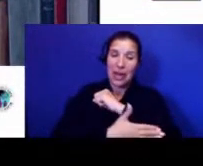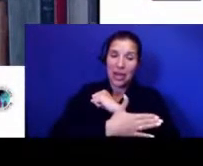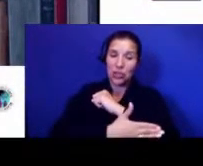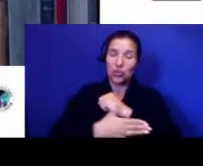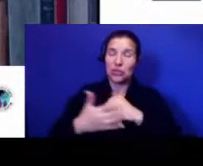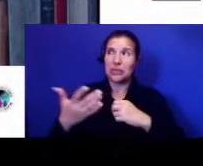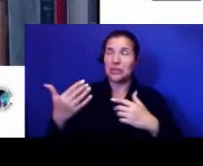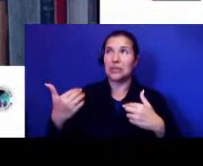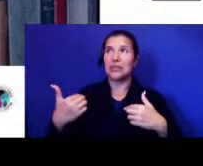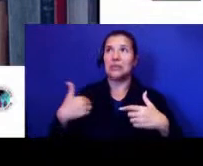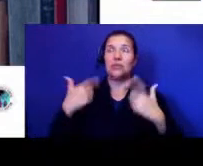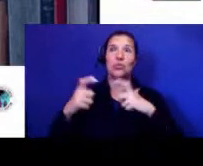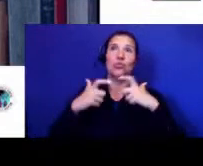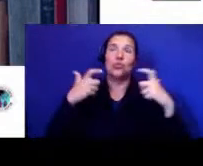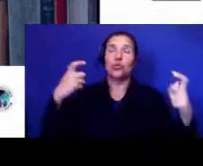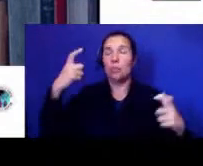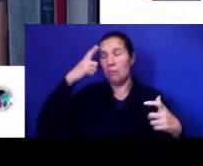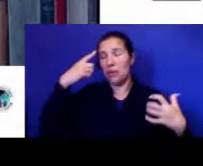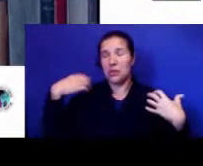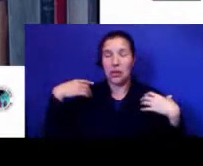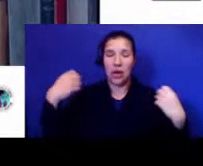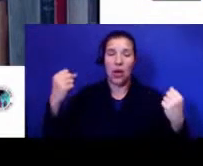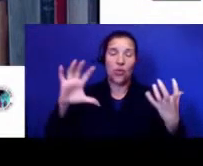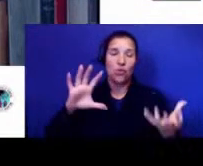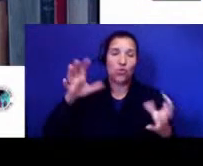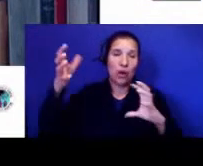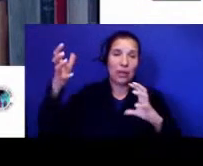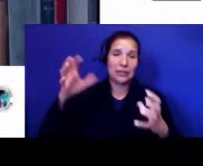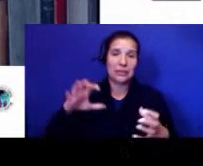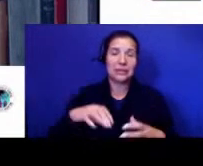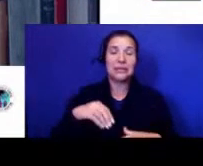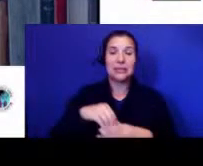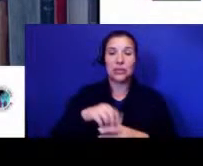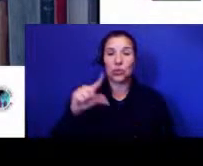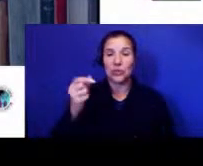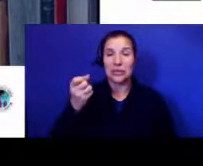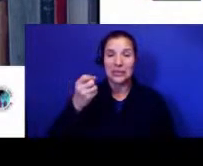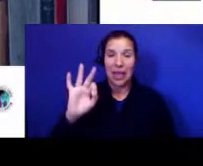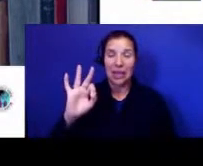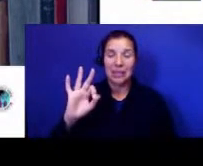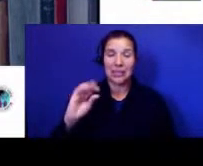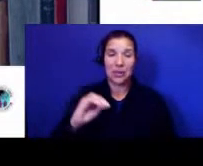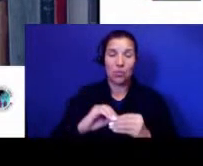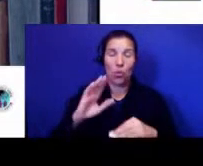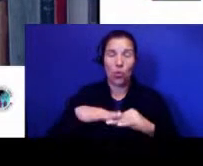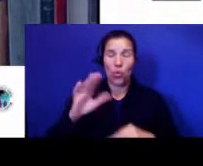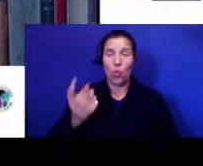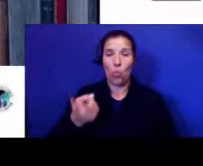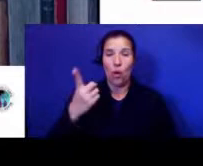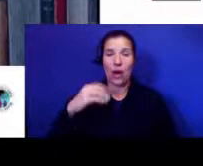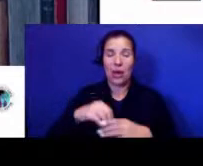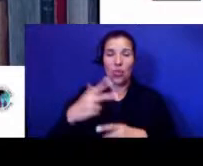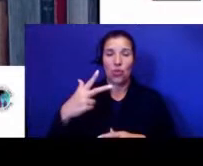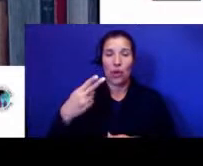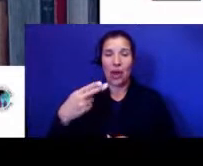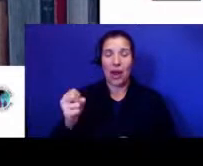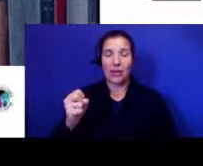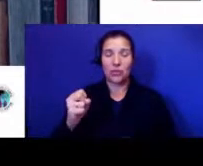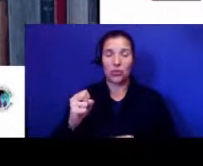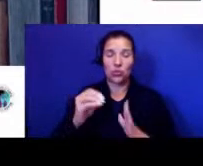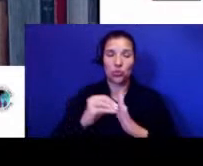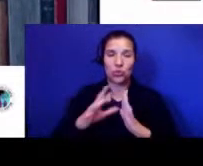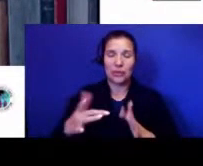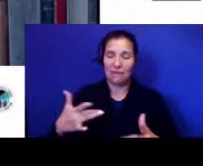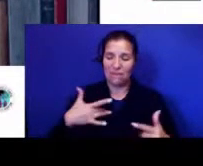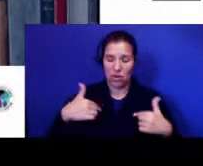urgent mental health crisis. In 2019, more than 1 in 3 high school students said they experienced persistent feelings